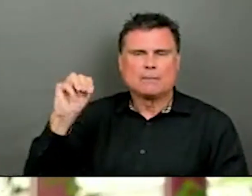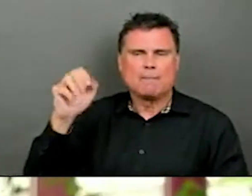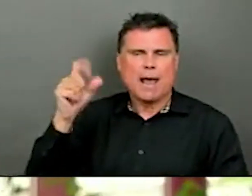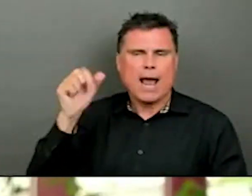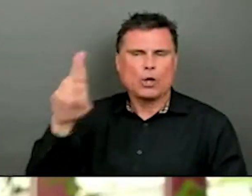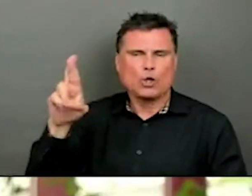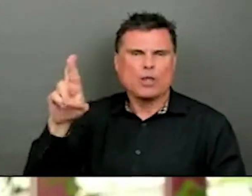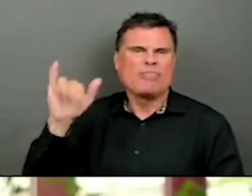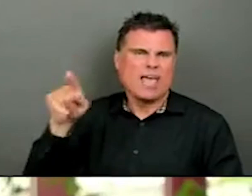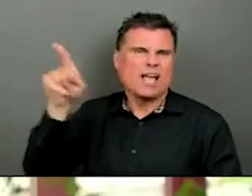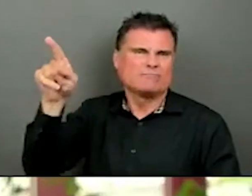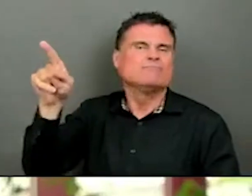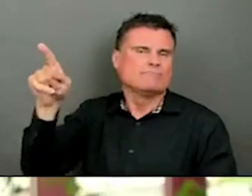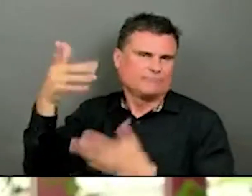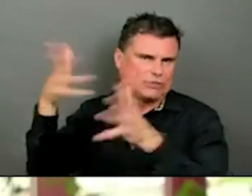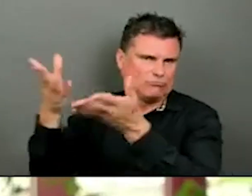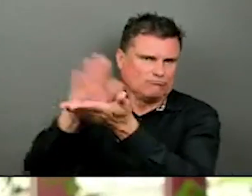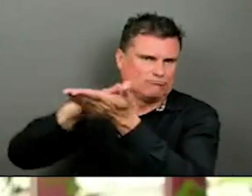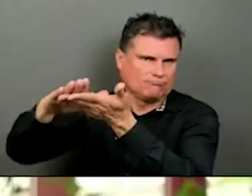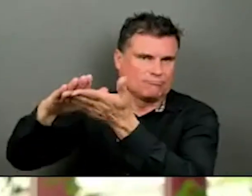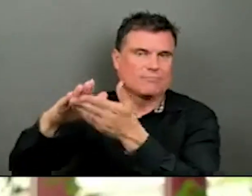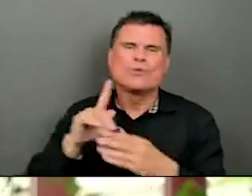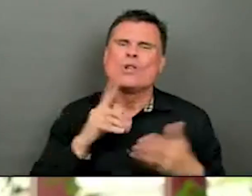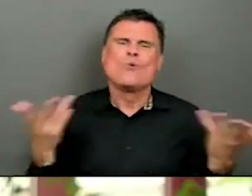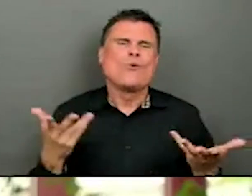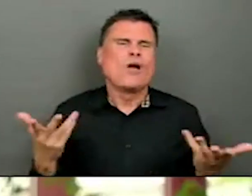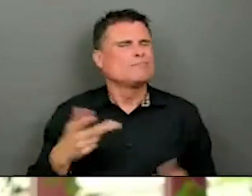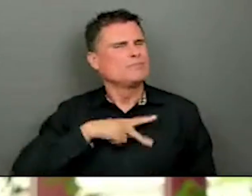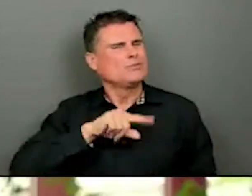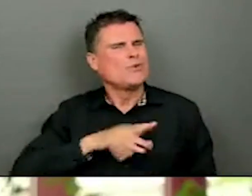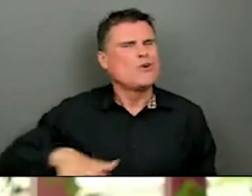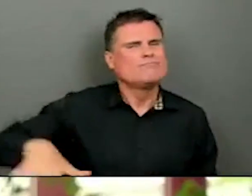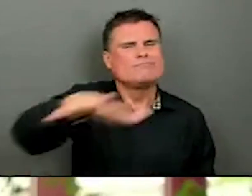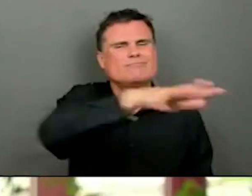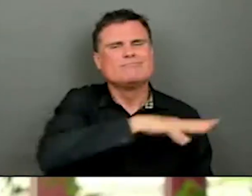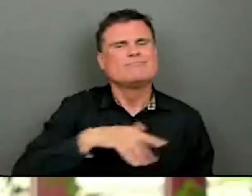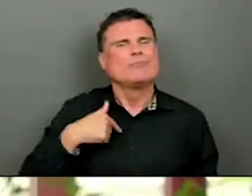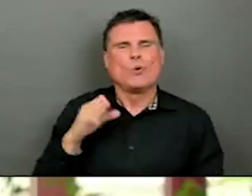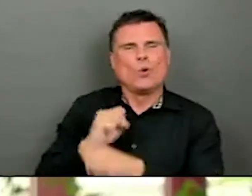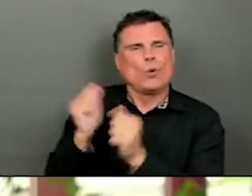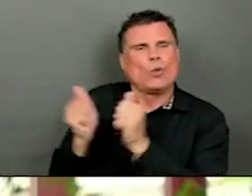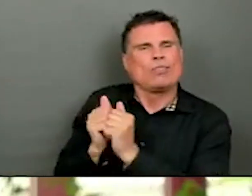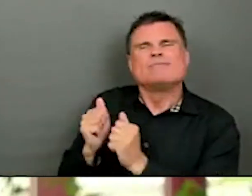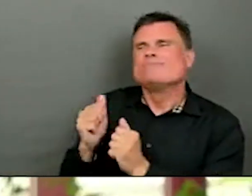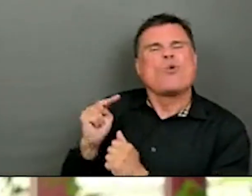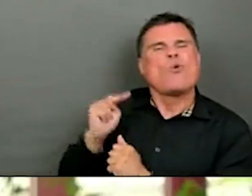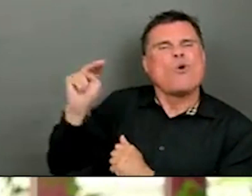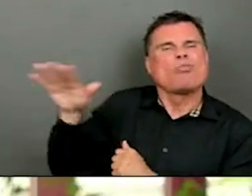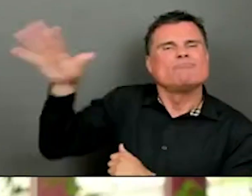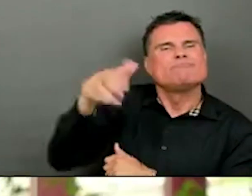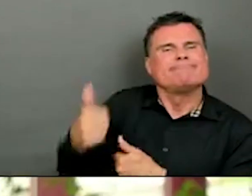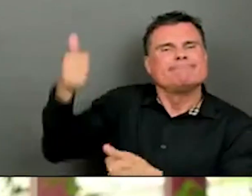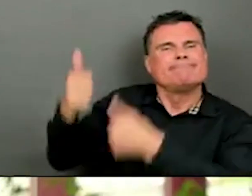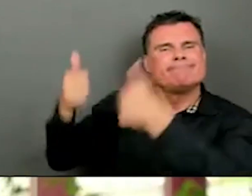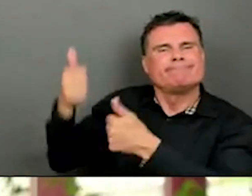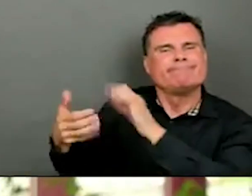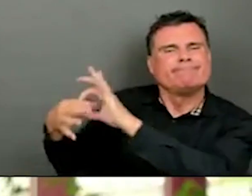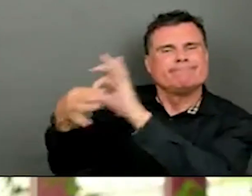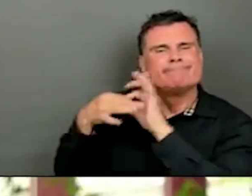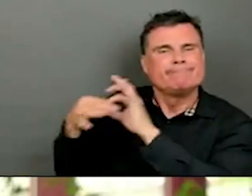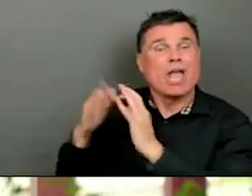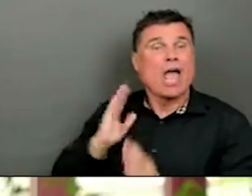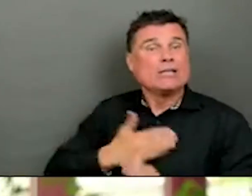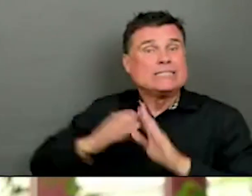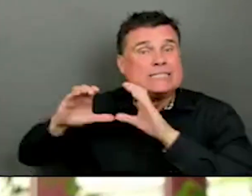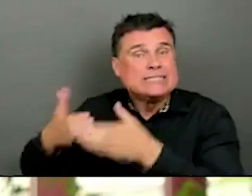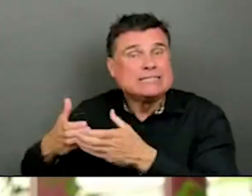here in Prince George with my colleagues from the Northern Health region, and this week I'm taking some time to meet with our teams, the teams that have